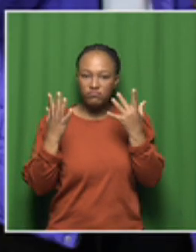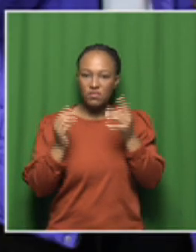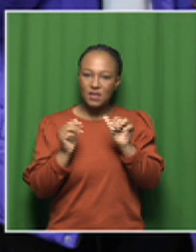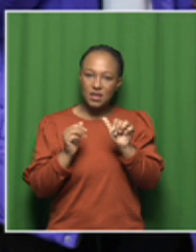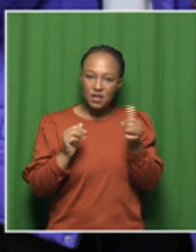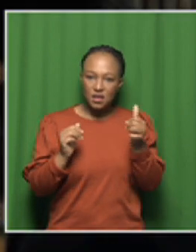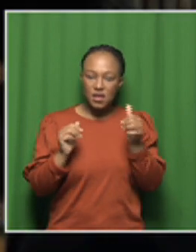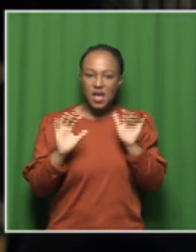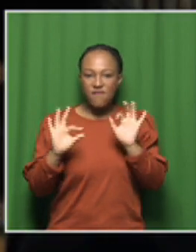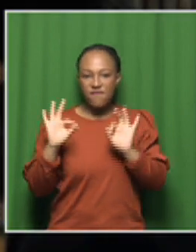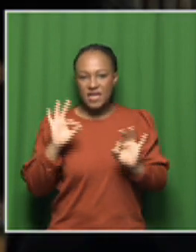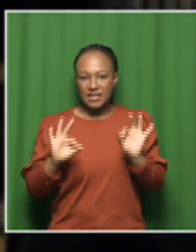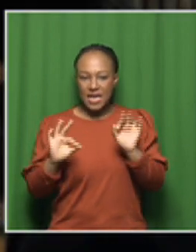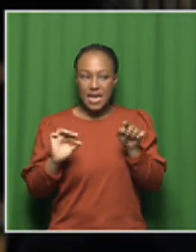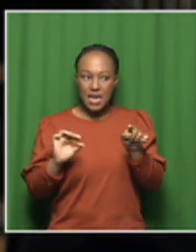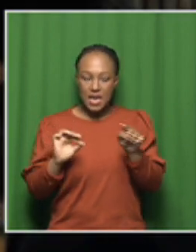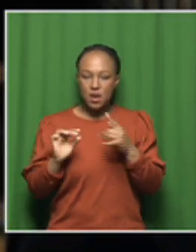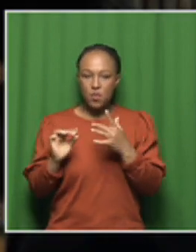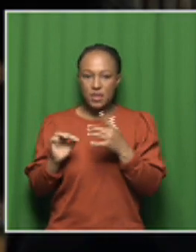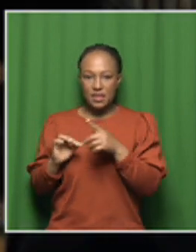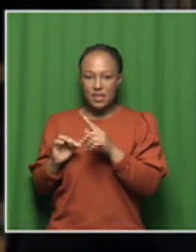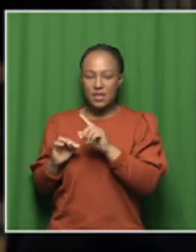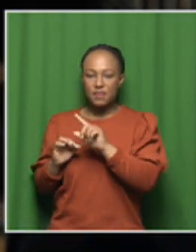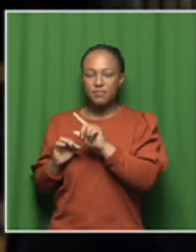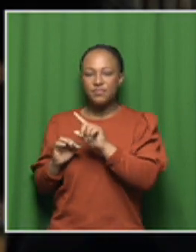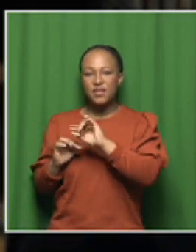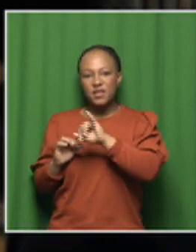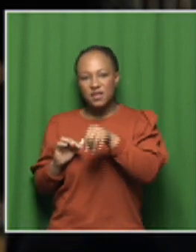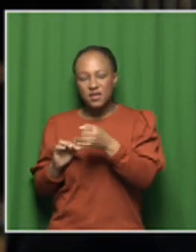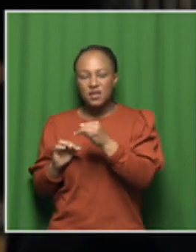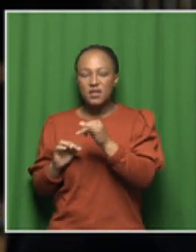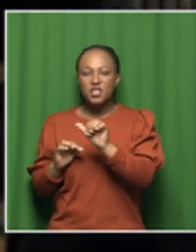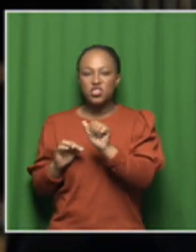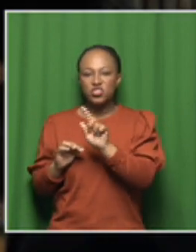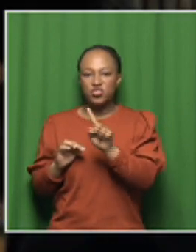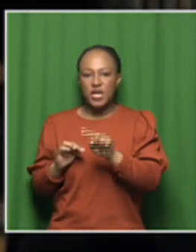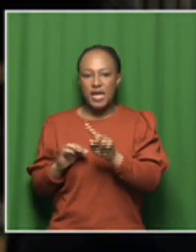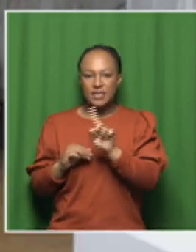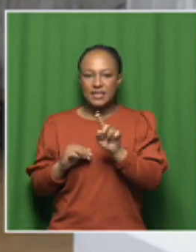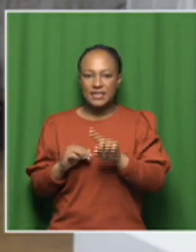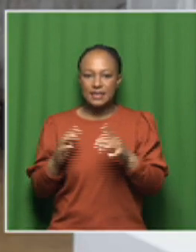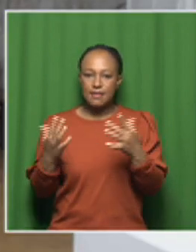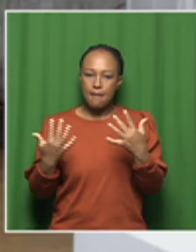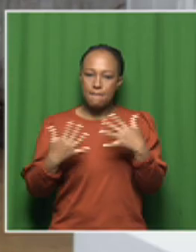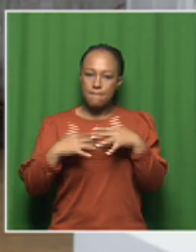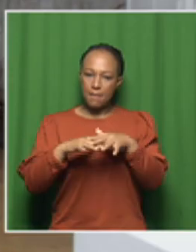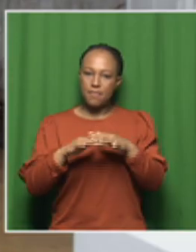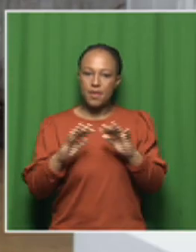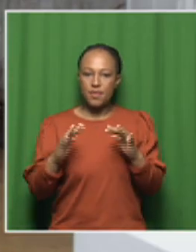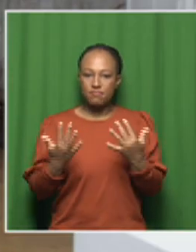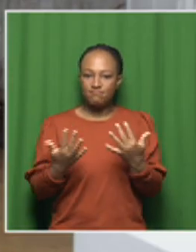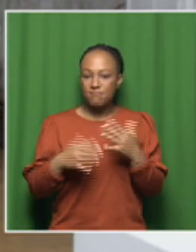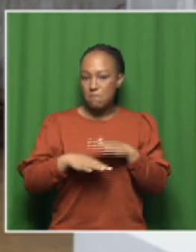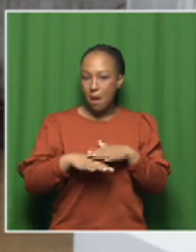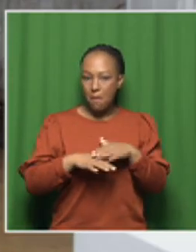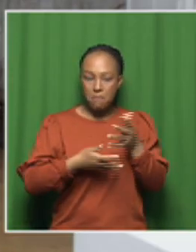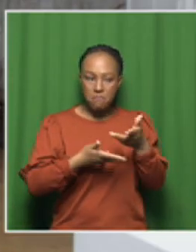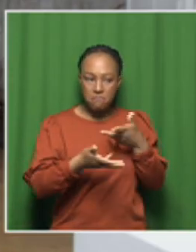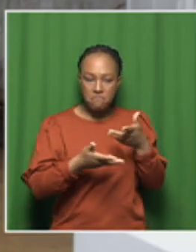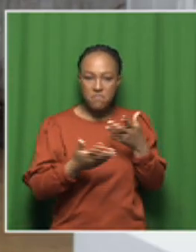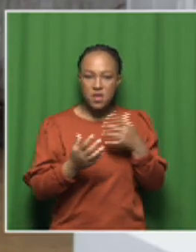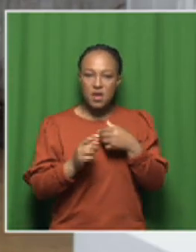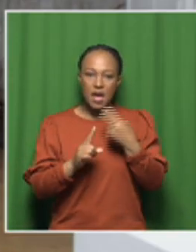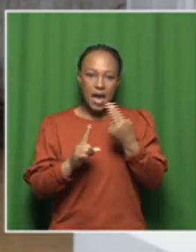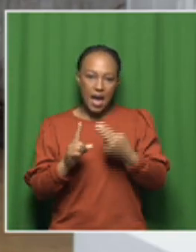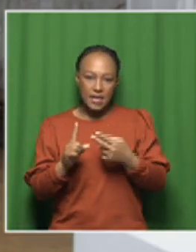Meets Jazz invites visitors to really engage with thought-provoking questions about harmony and dissonance and spark meaningful conversations about the intersections of art, music,